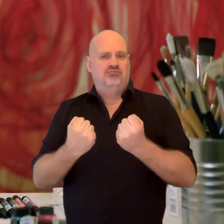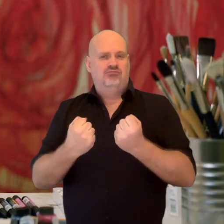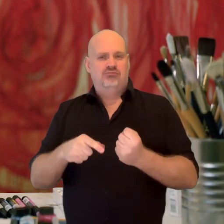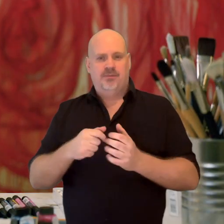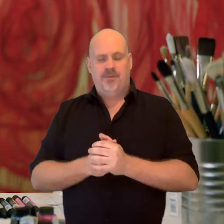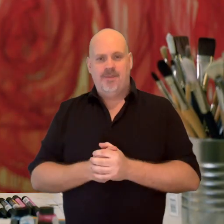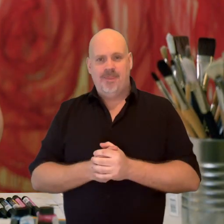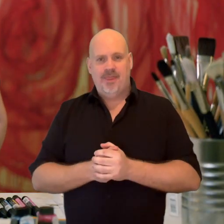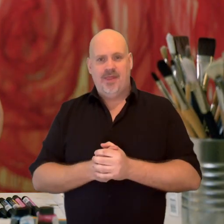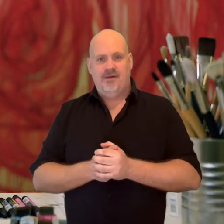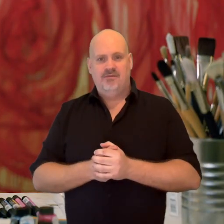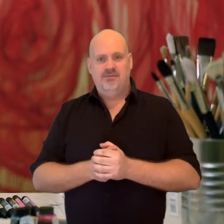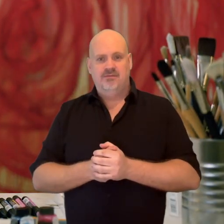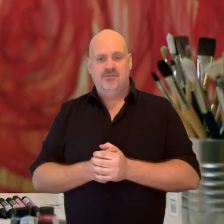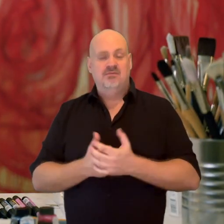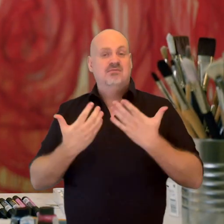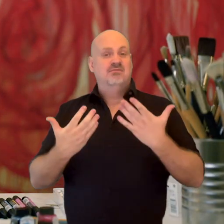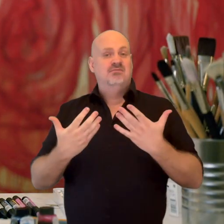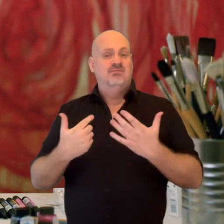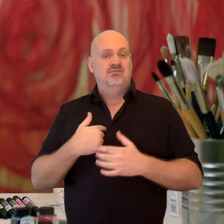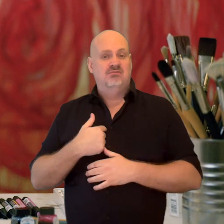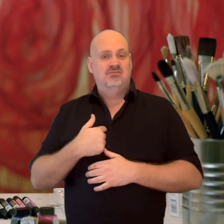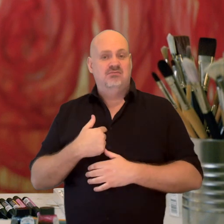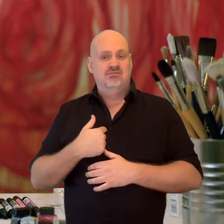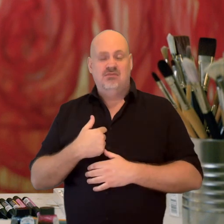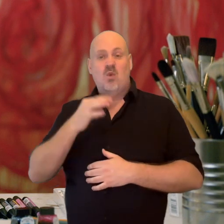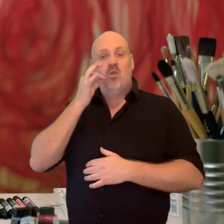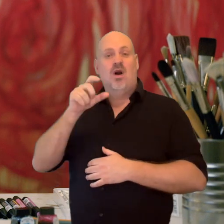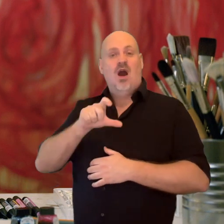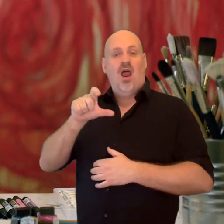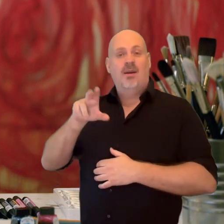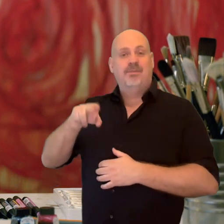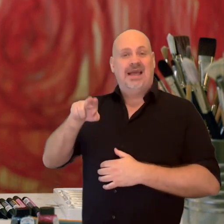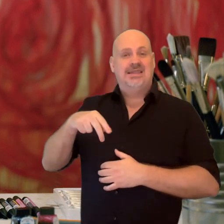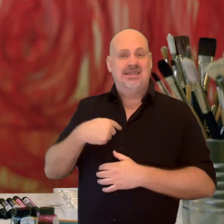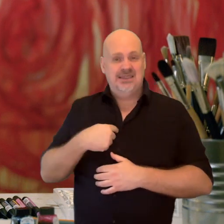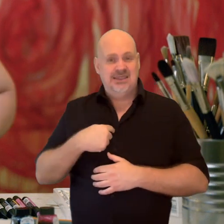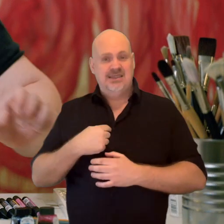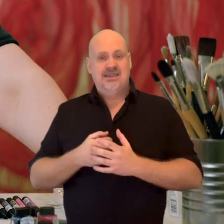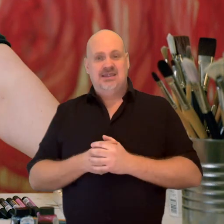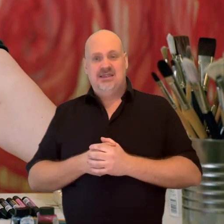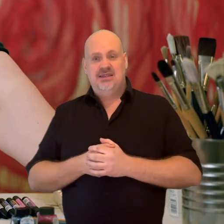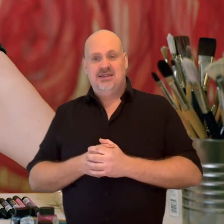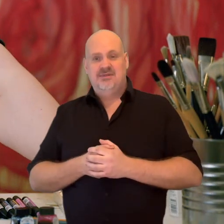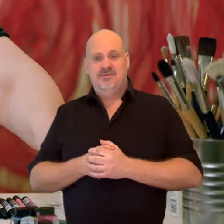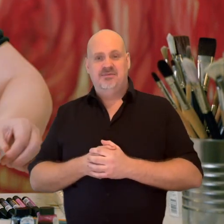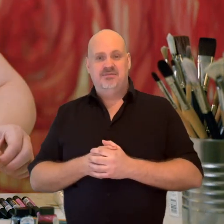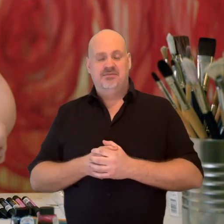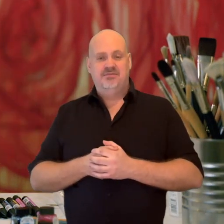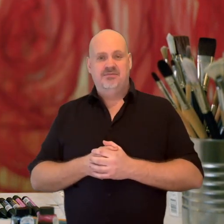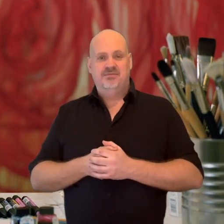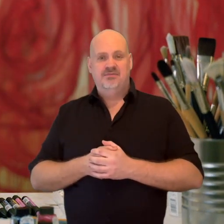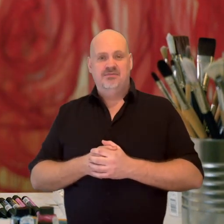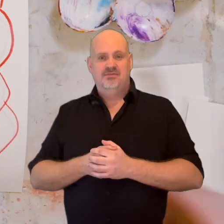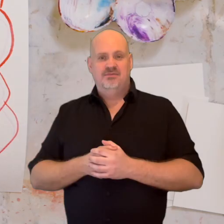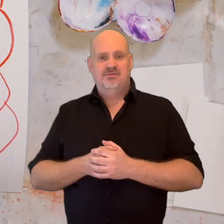And then what I can do is I am going to take some watercolor